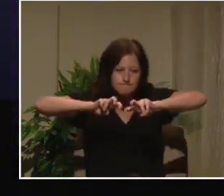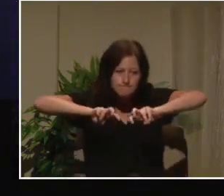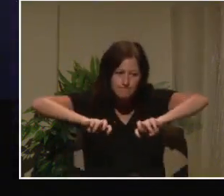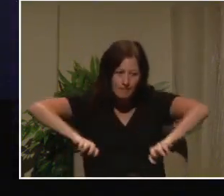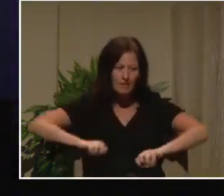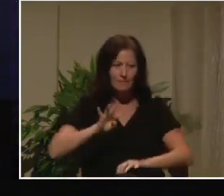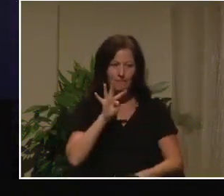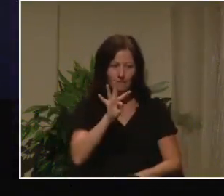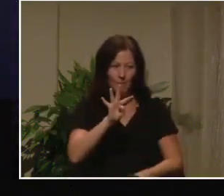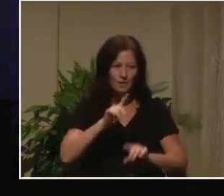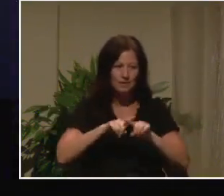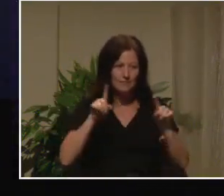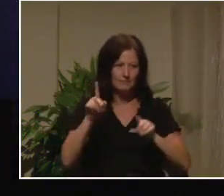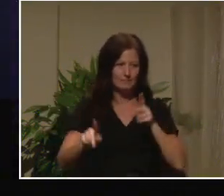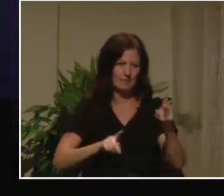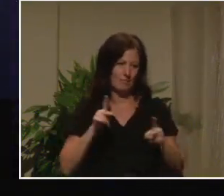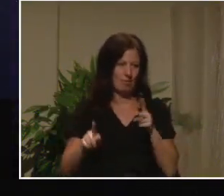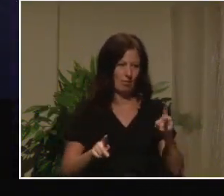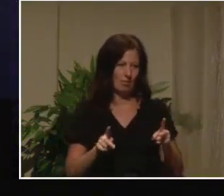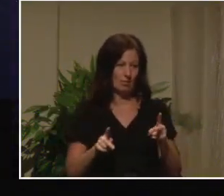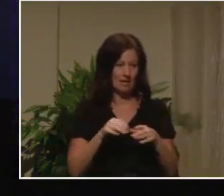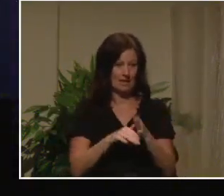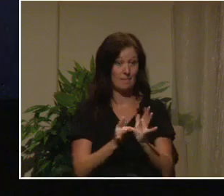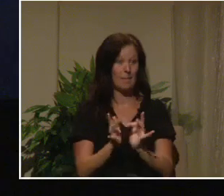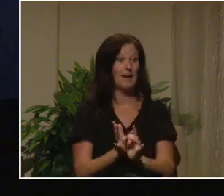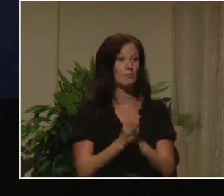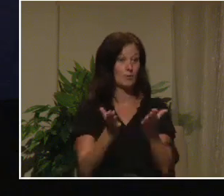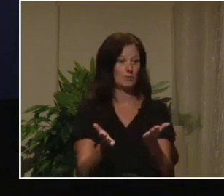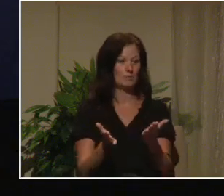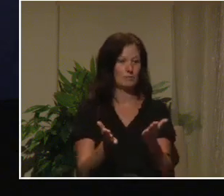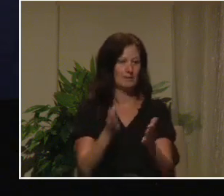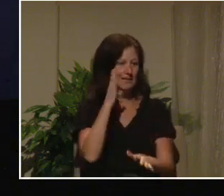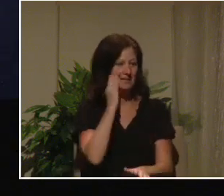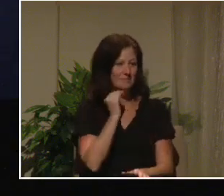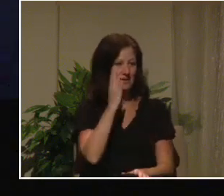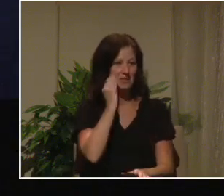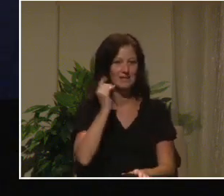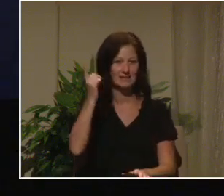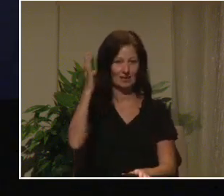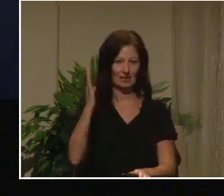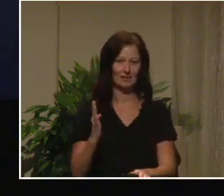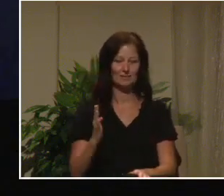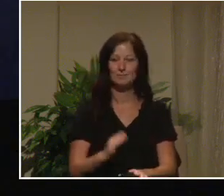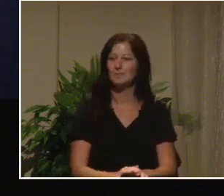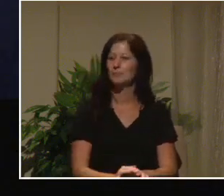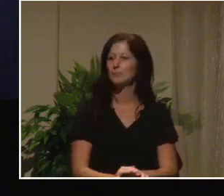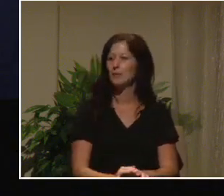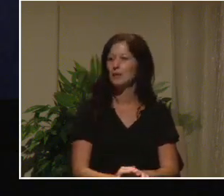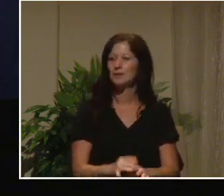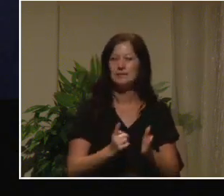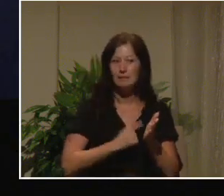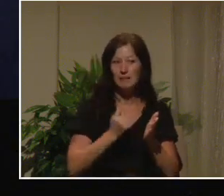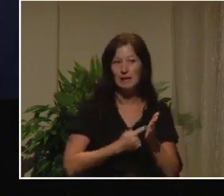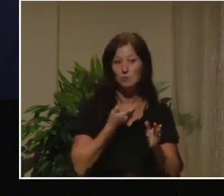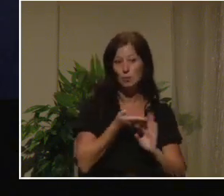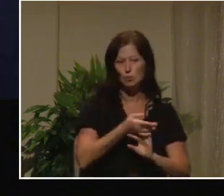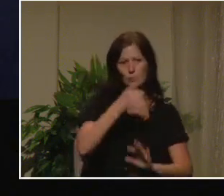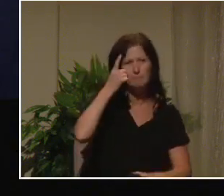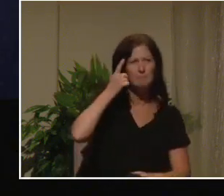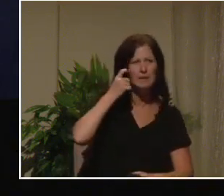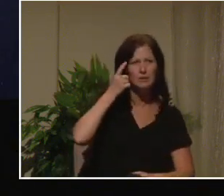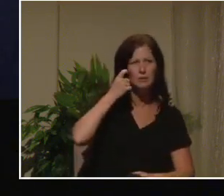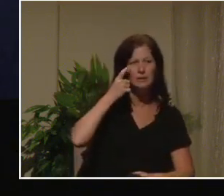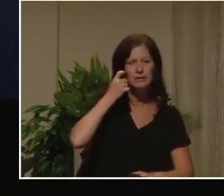who experienced God, sometimes in profound ways, sometimes in